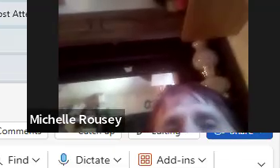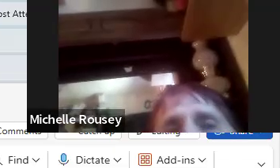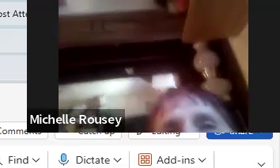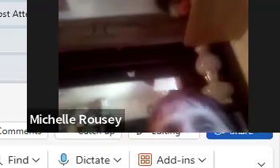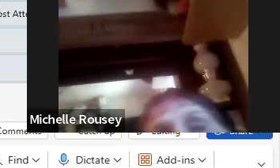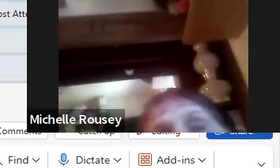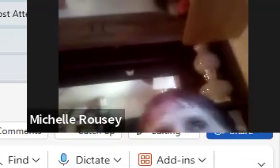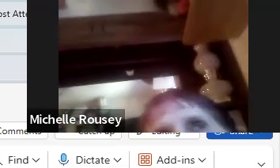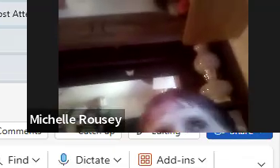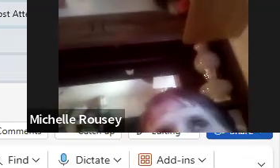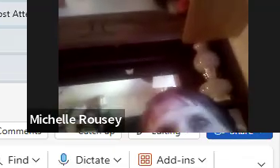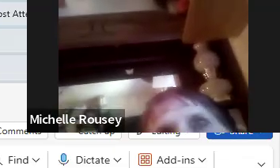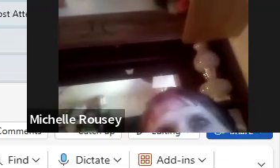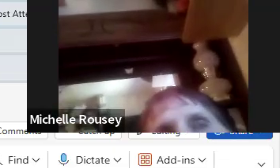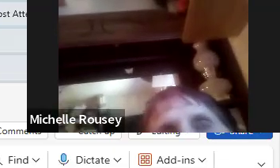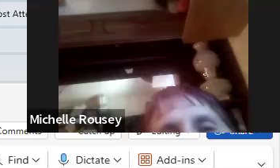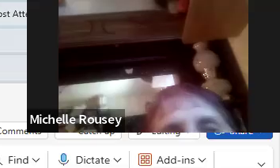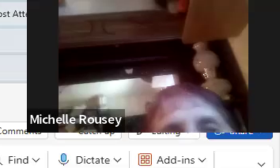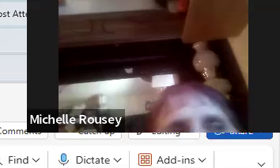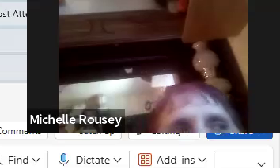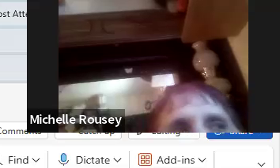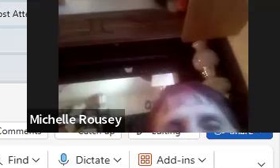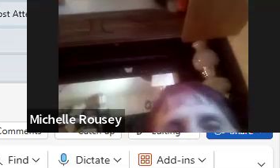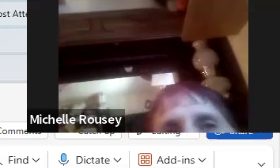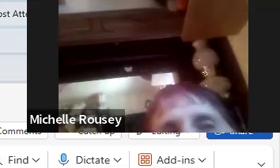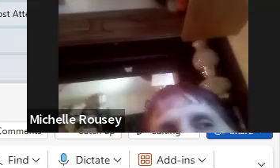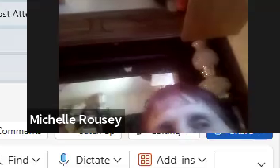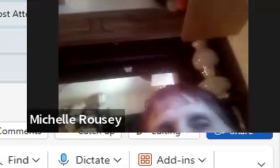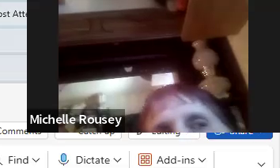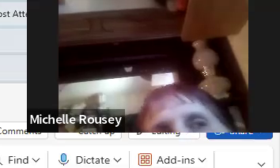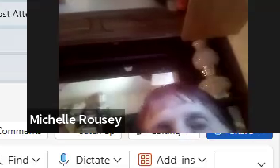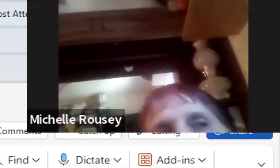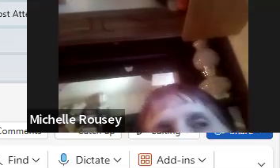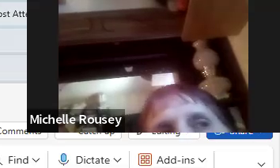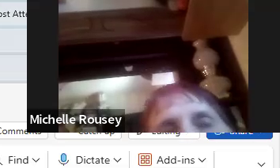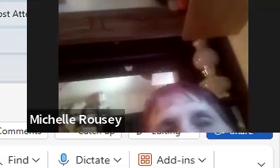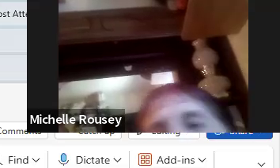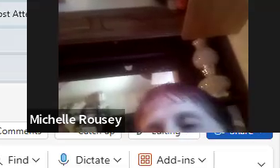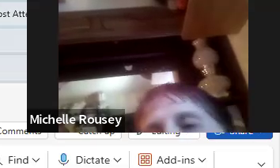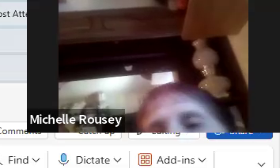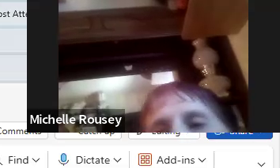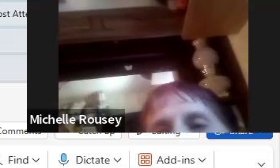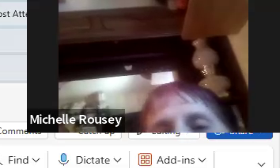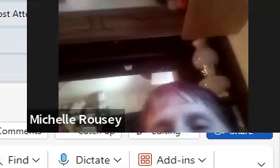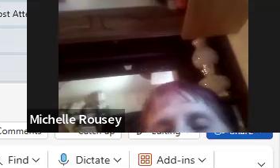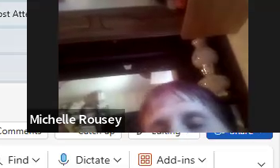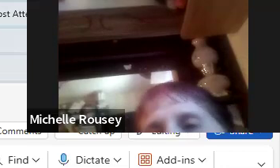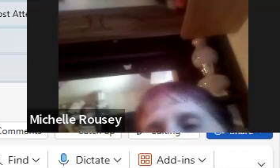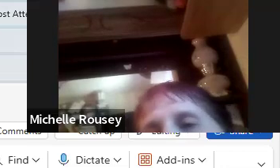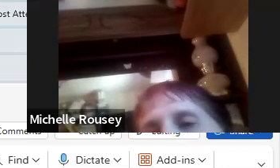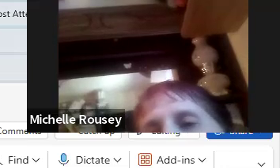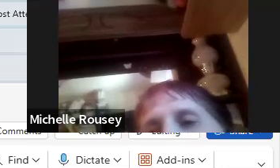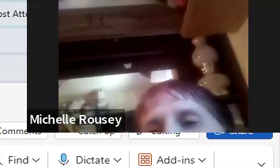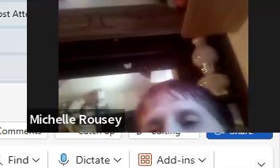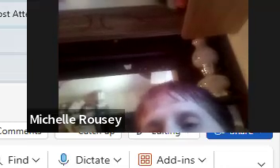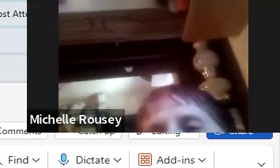So I mean, because I'm on different committees, I get a lot of this stuff duplicated in a couple